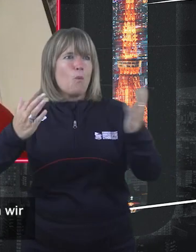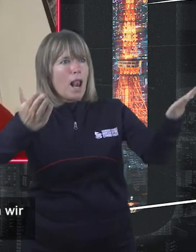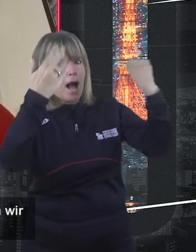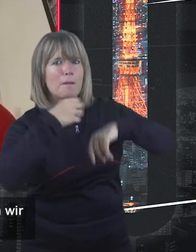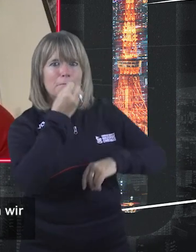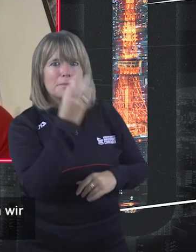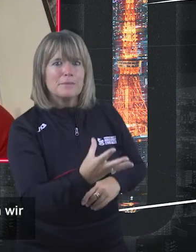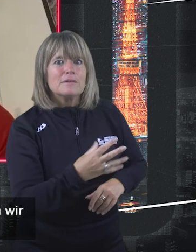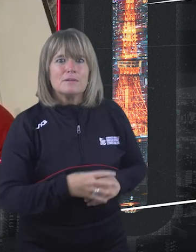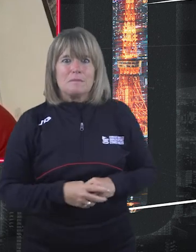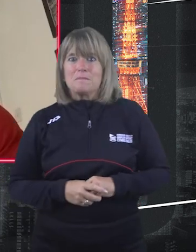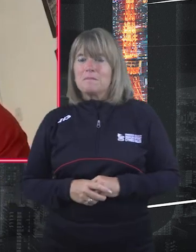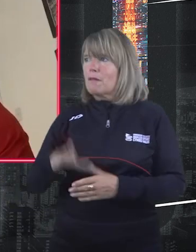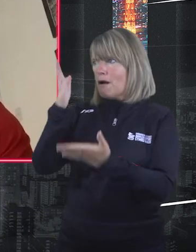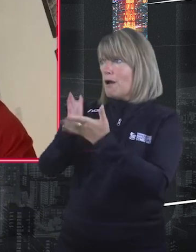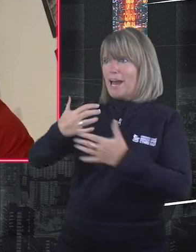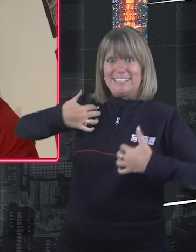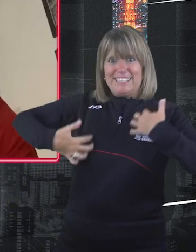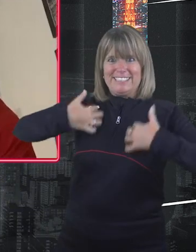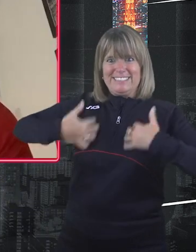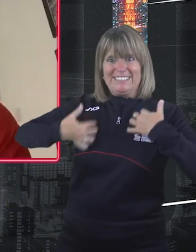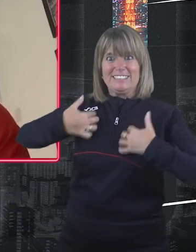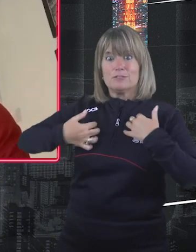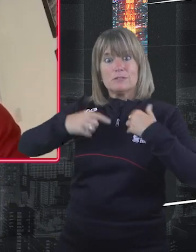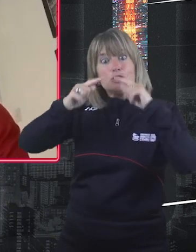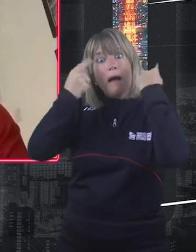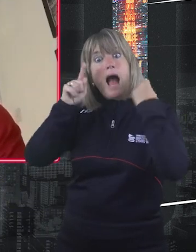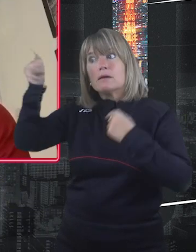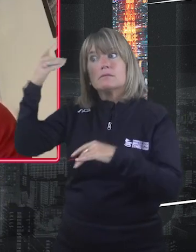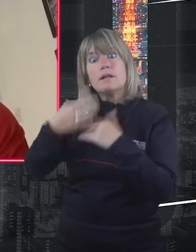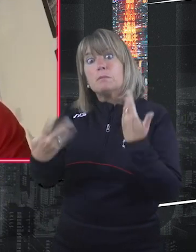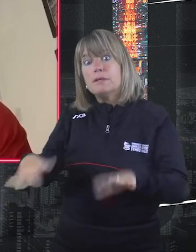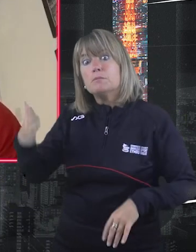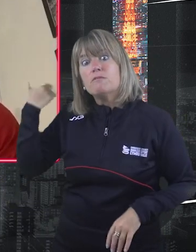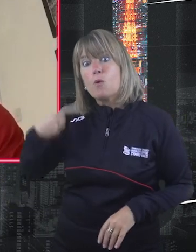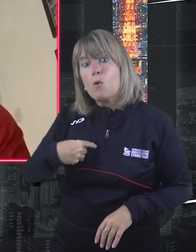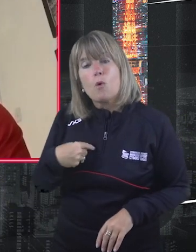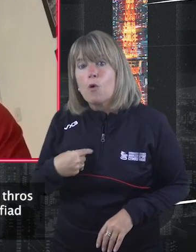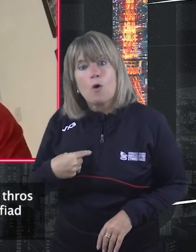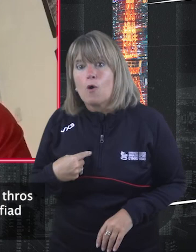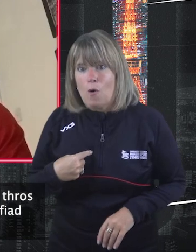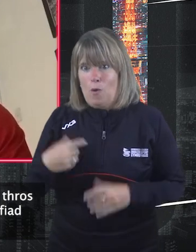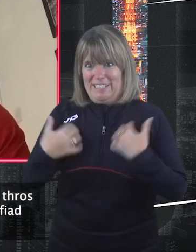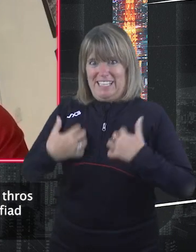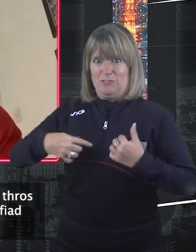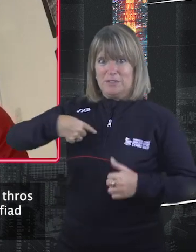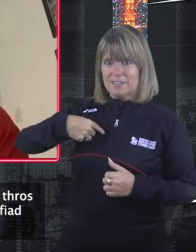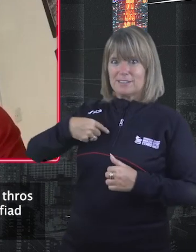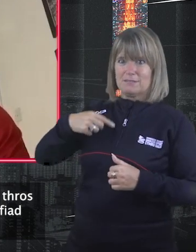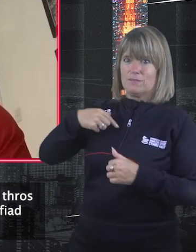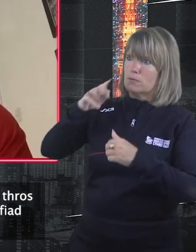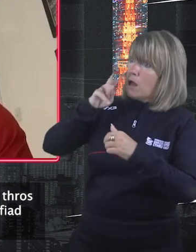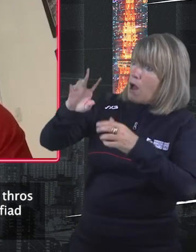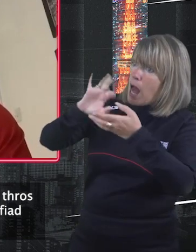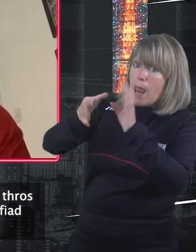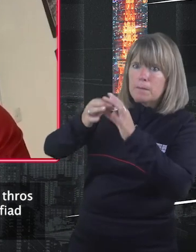Japanese people? Yeah, I'm very, very excited. I've never been to Japan before. So it's very